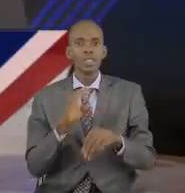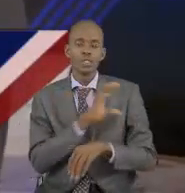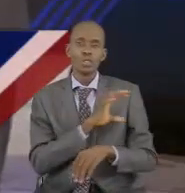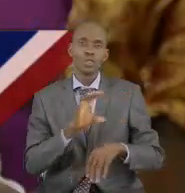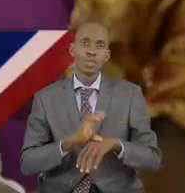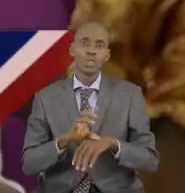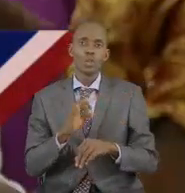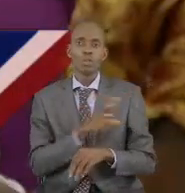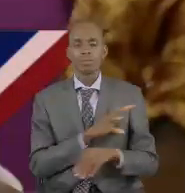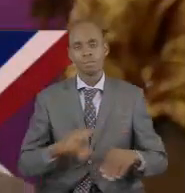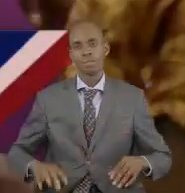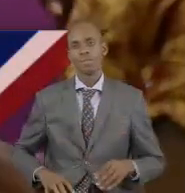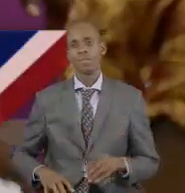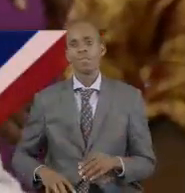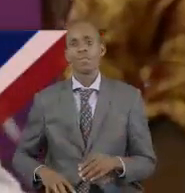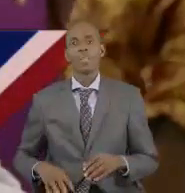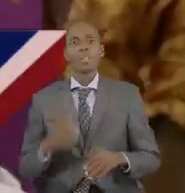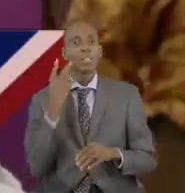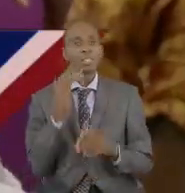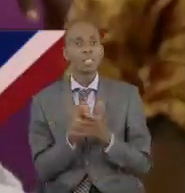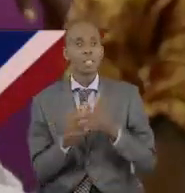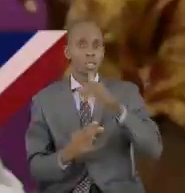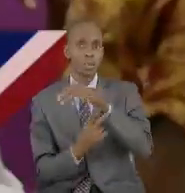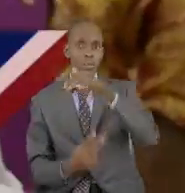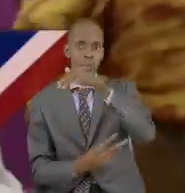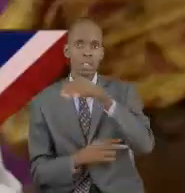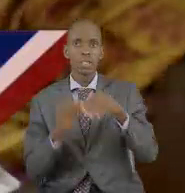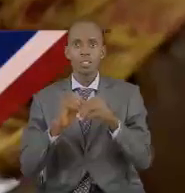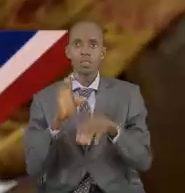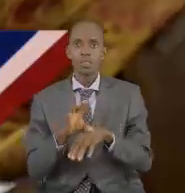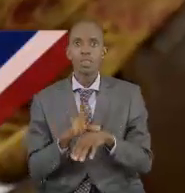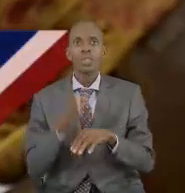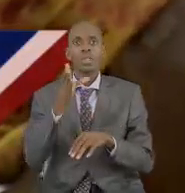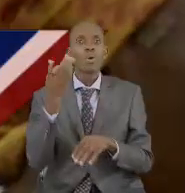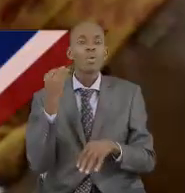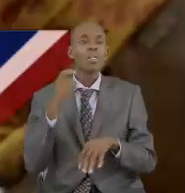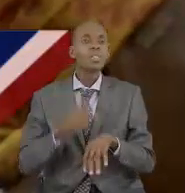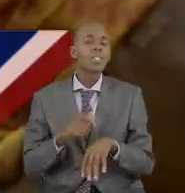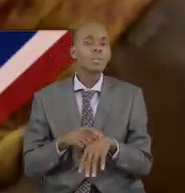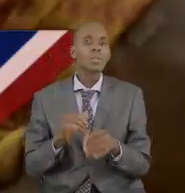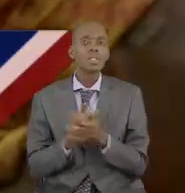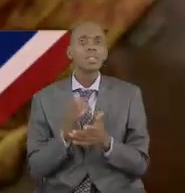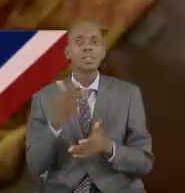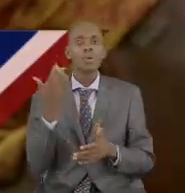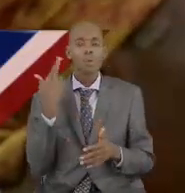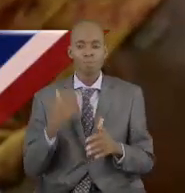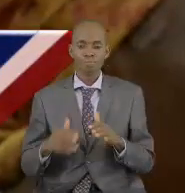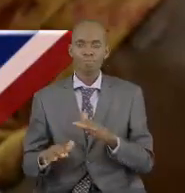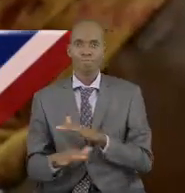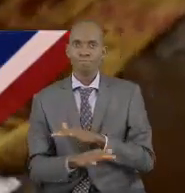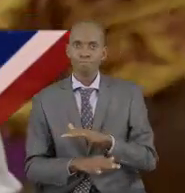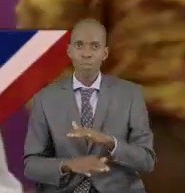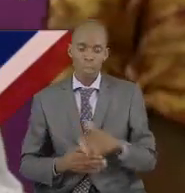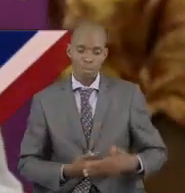met with, and their pillars in the church. There was the time they were babes, and babes are not